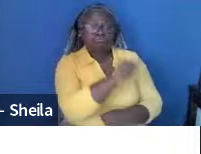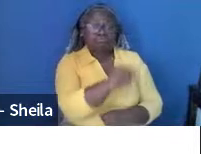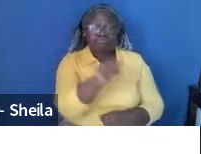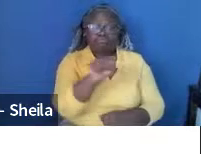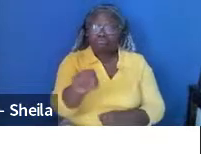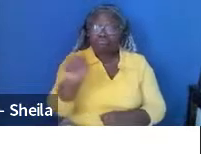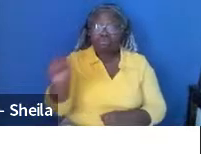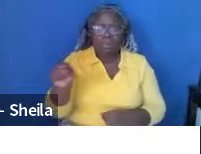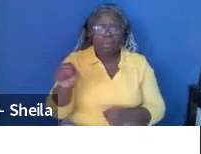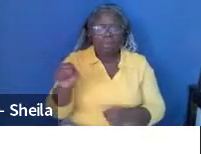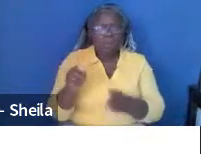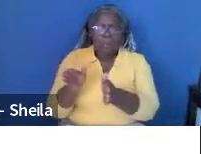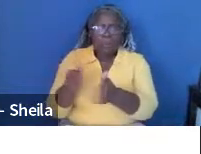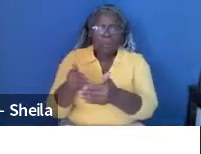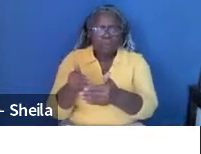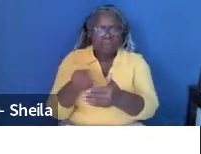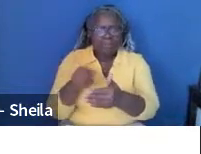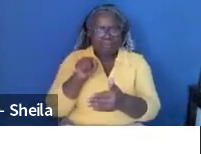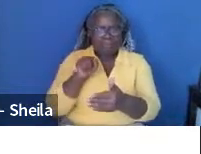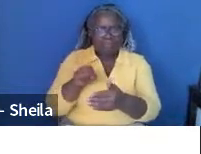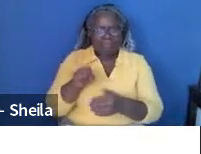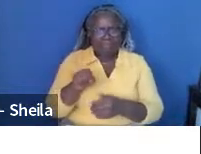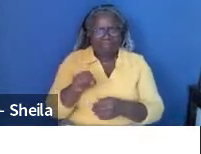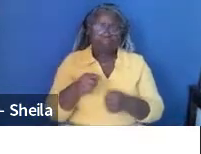general exam room.